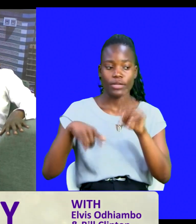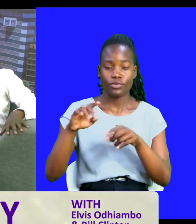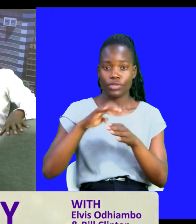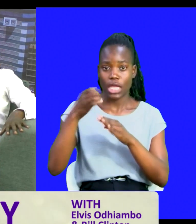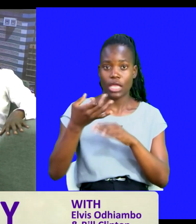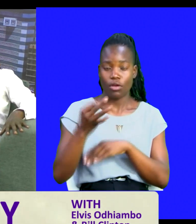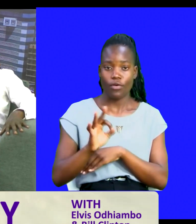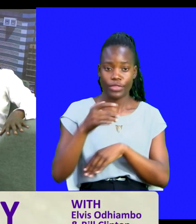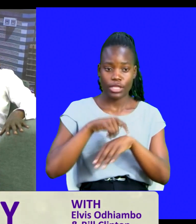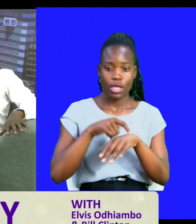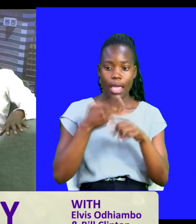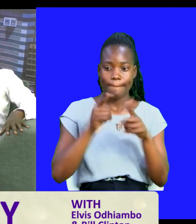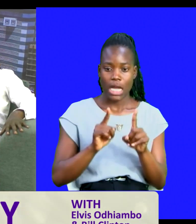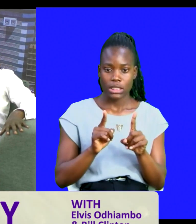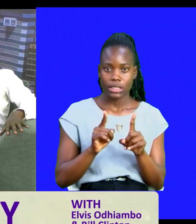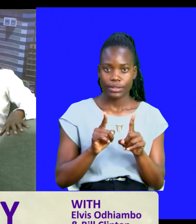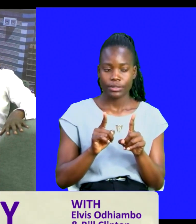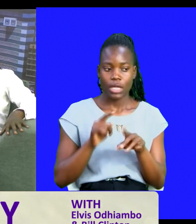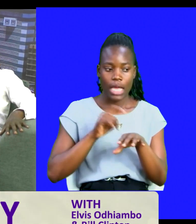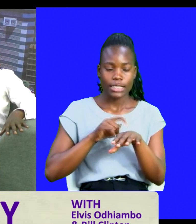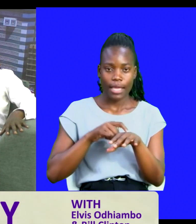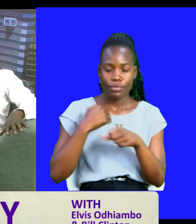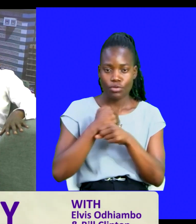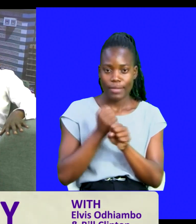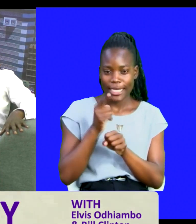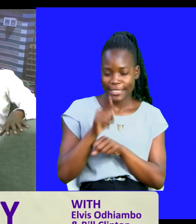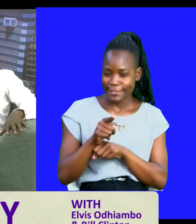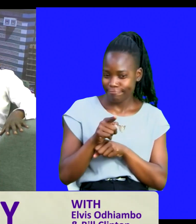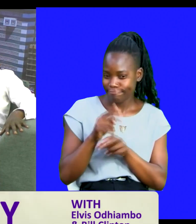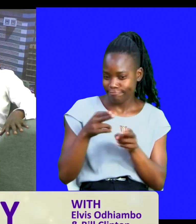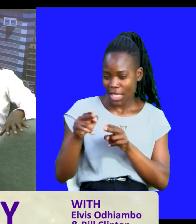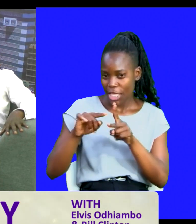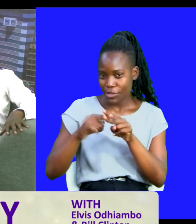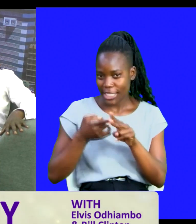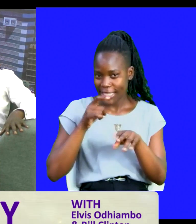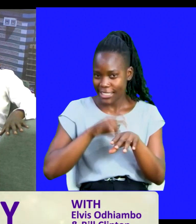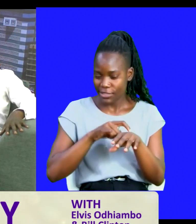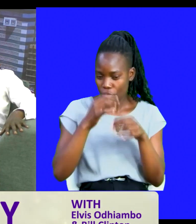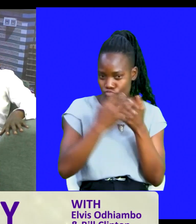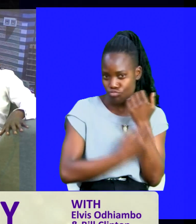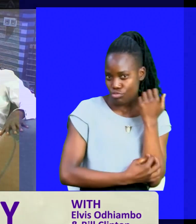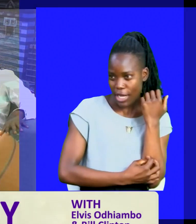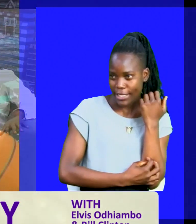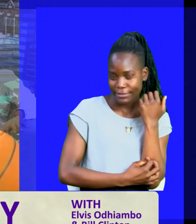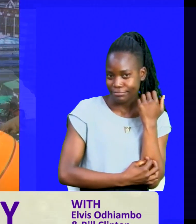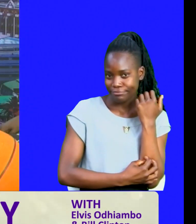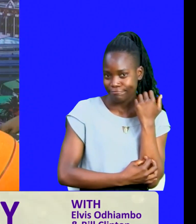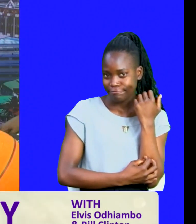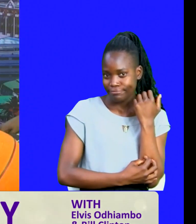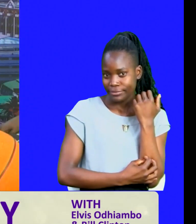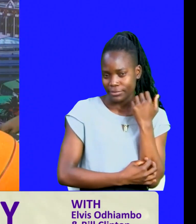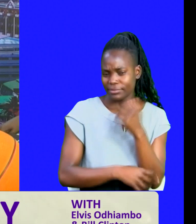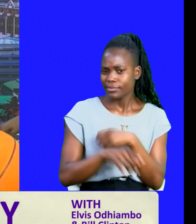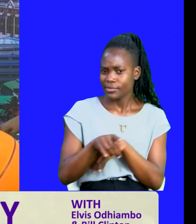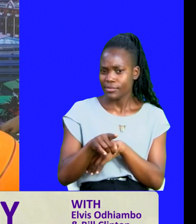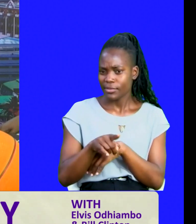season. But then again, when you make this a trend that you start the season rather off, not on a high note,